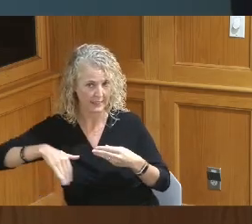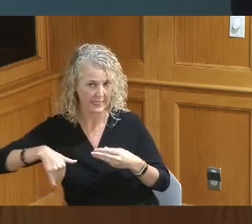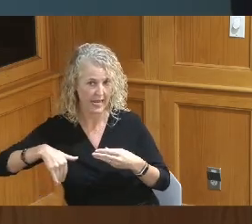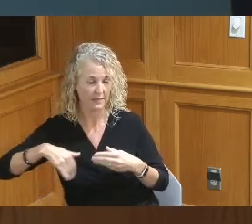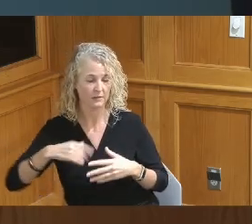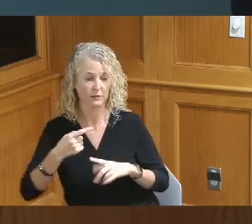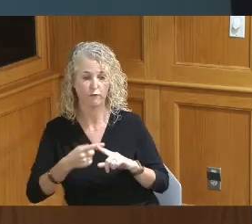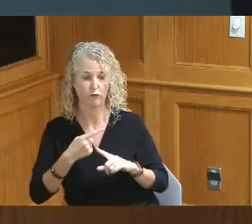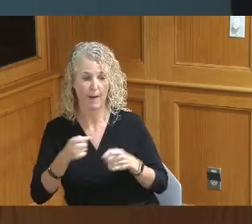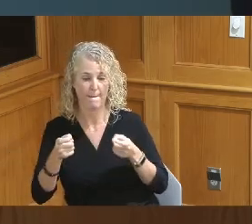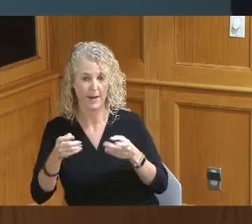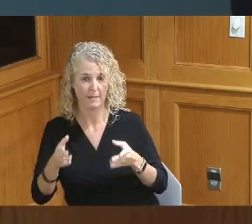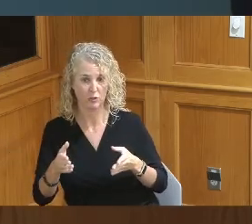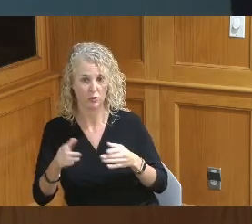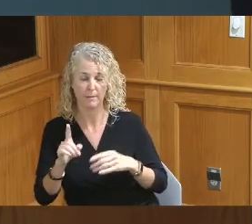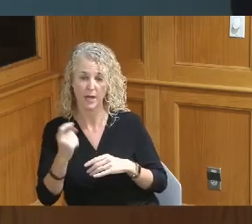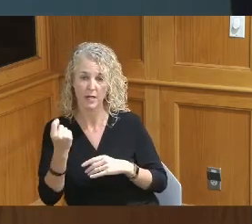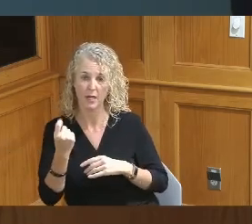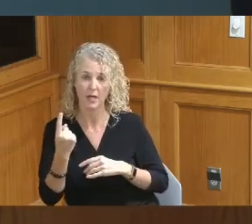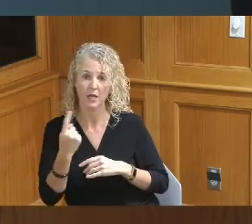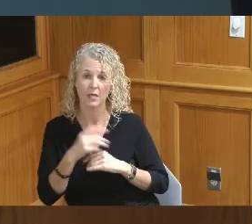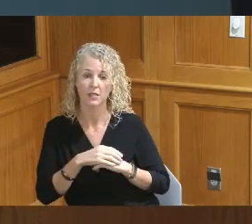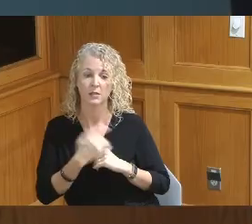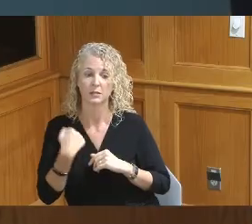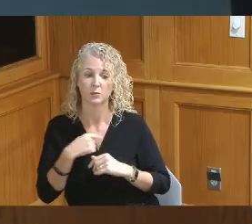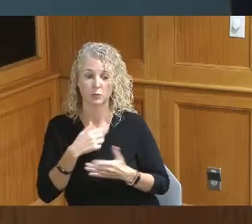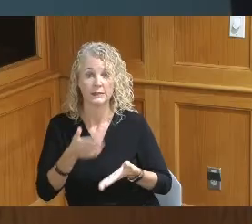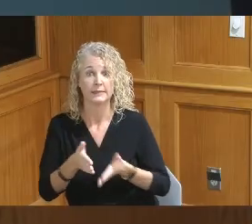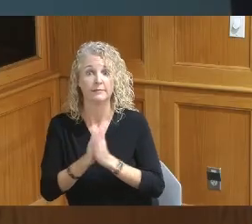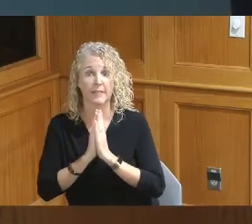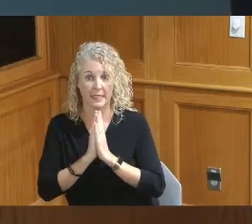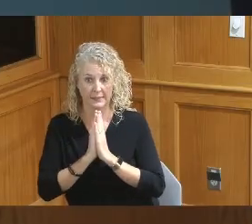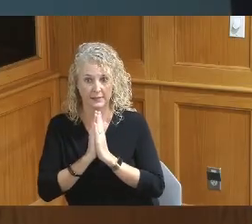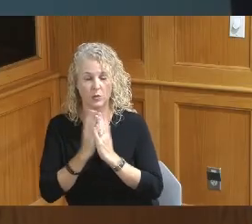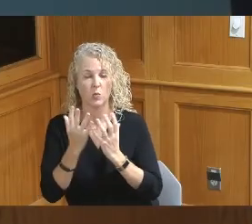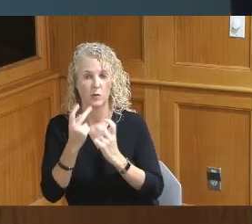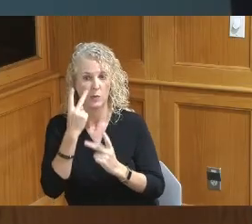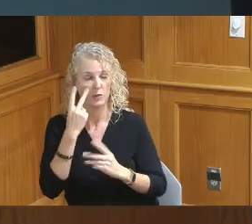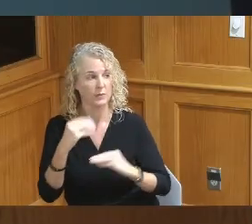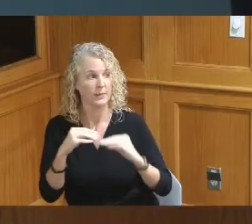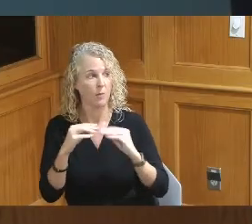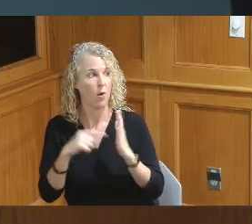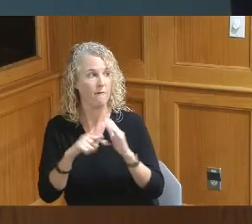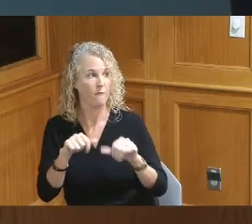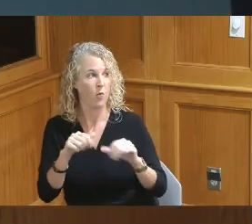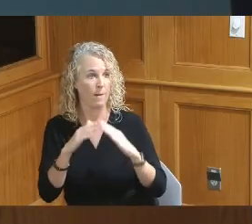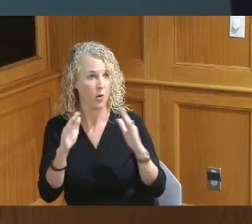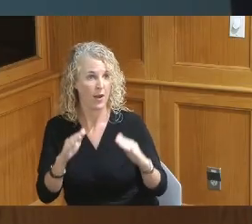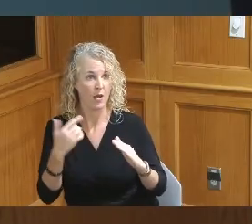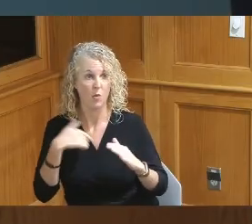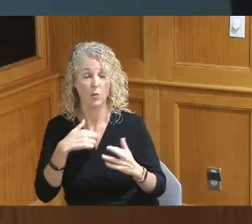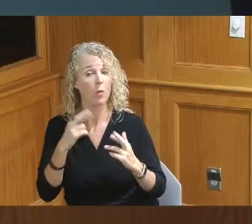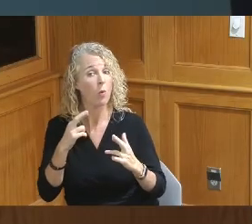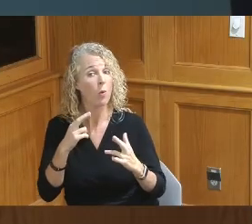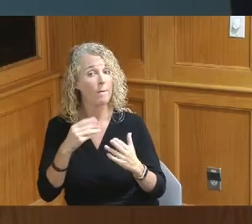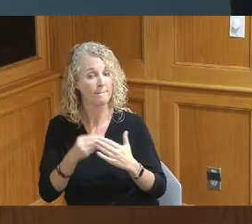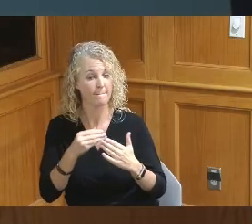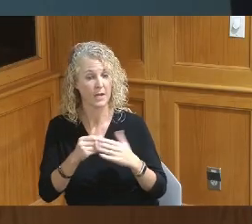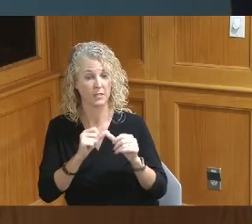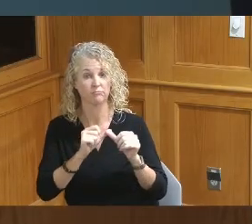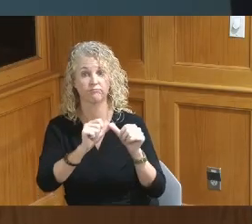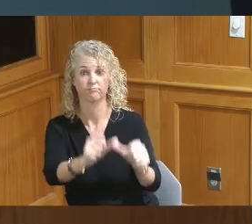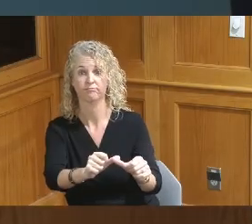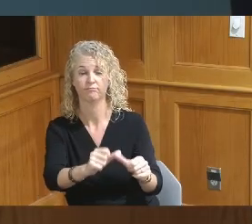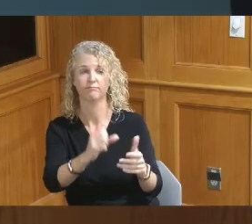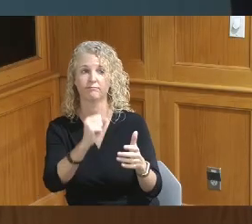ideas yet from the administrator, but it is something that we've asked for. The hope is that we will have continued funding, and so